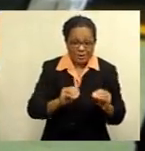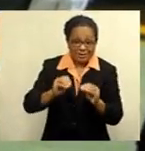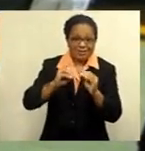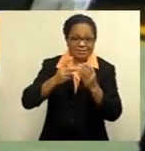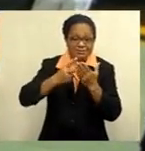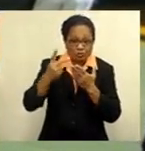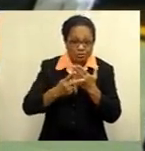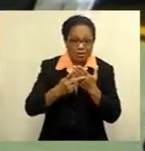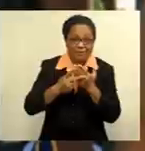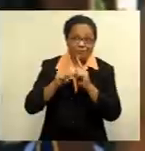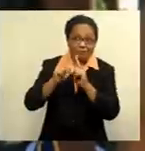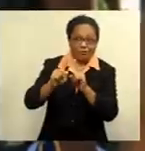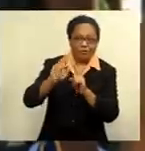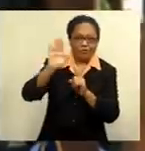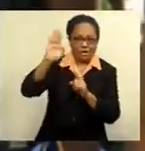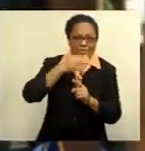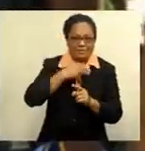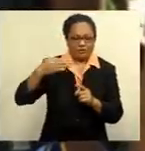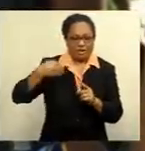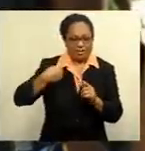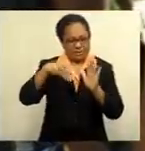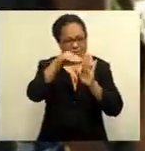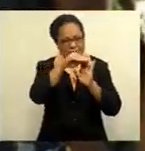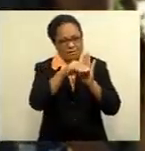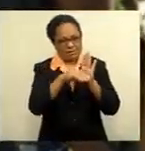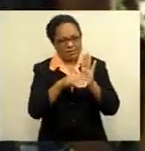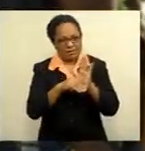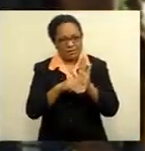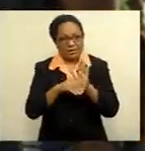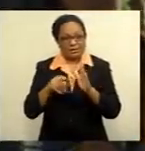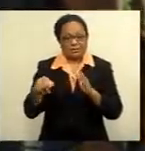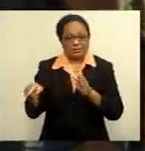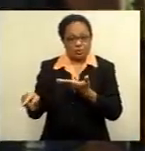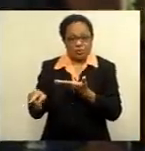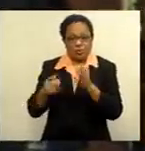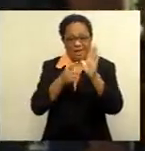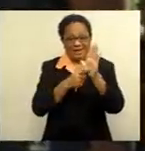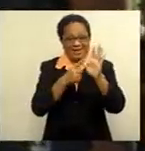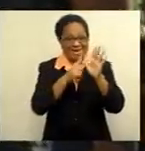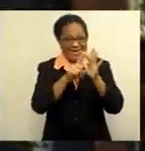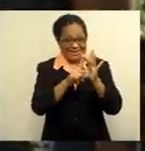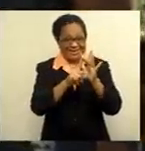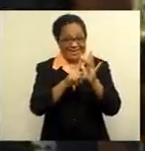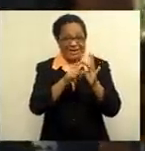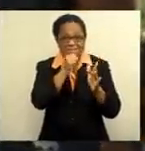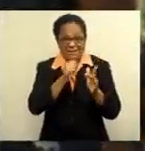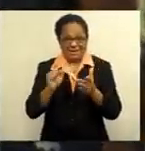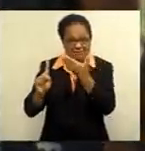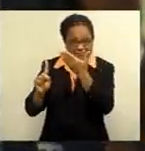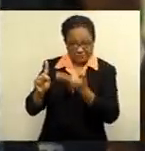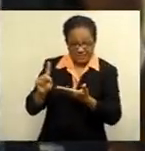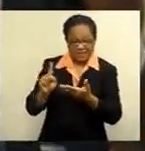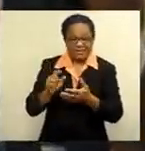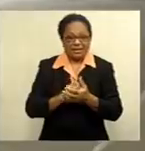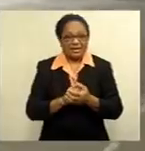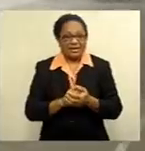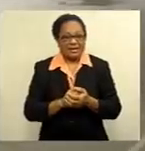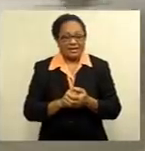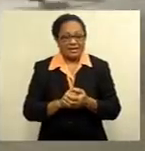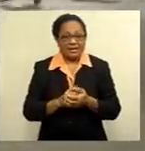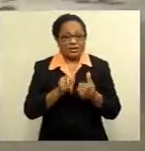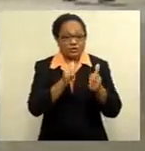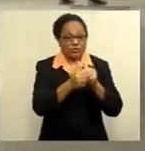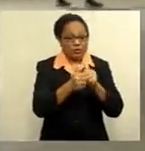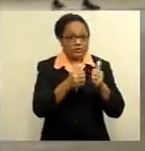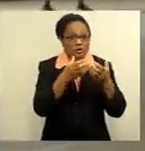health guidelines and measures. Basketball Fiji Chief Operating Officer Laisiasa Puamau says, as reminded by the Sports Commission,